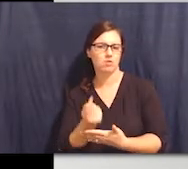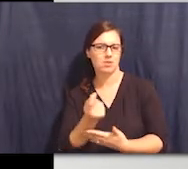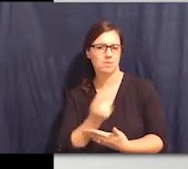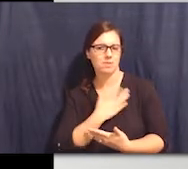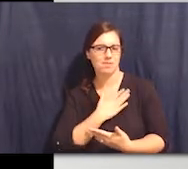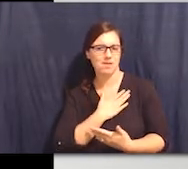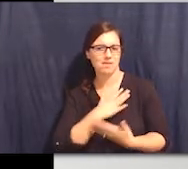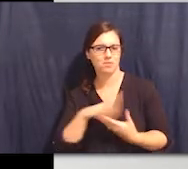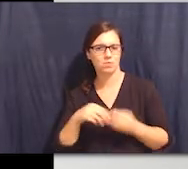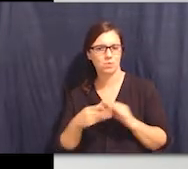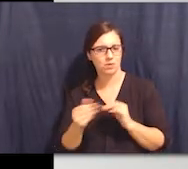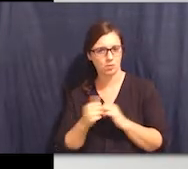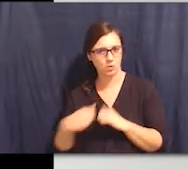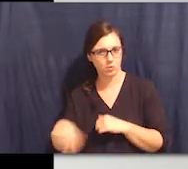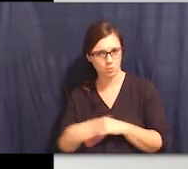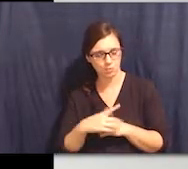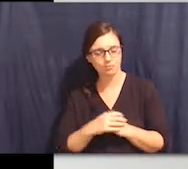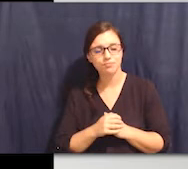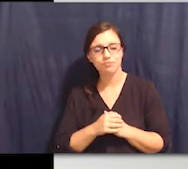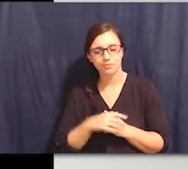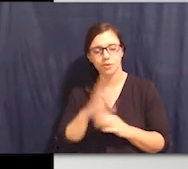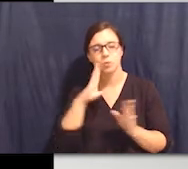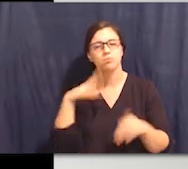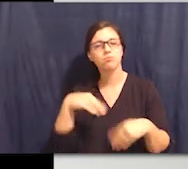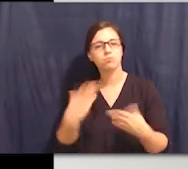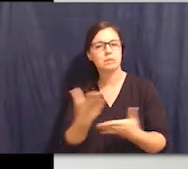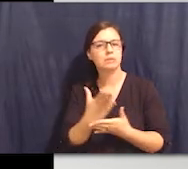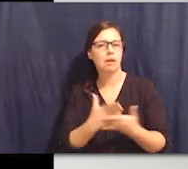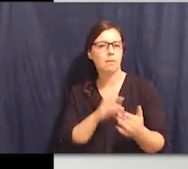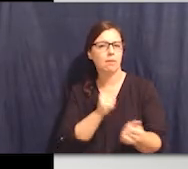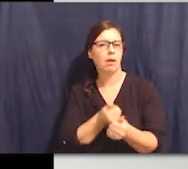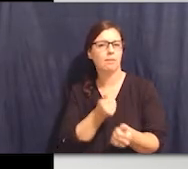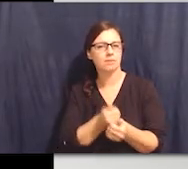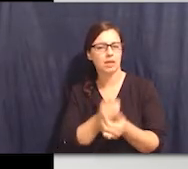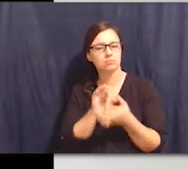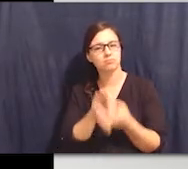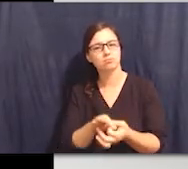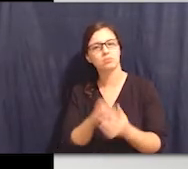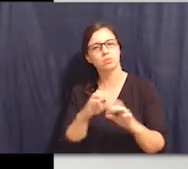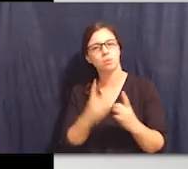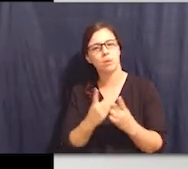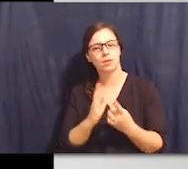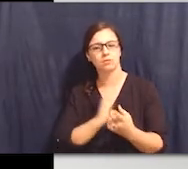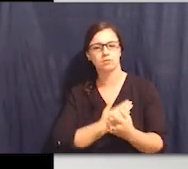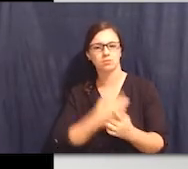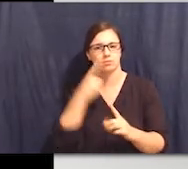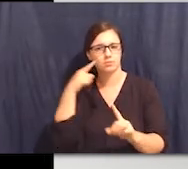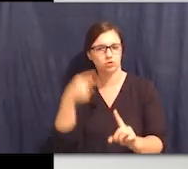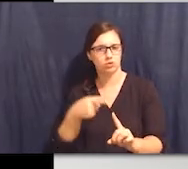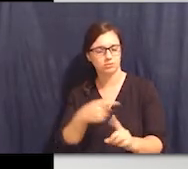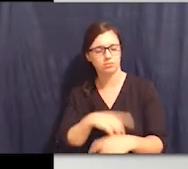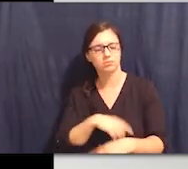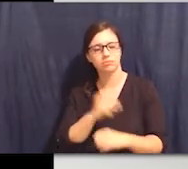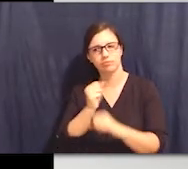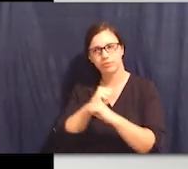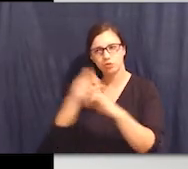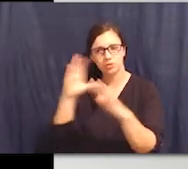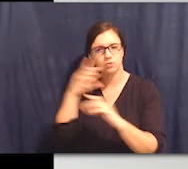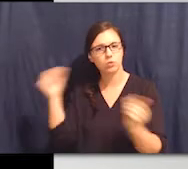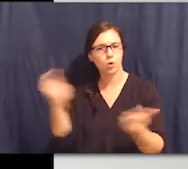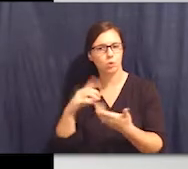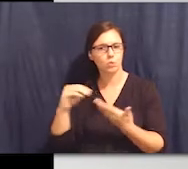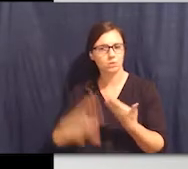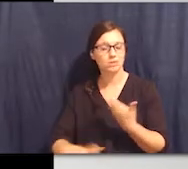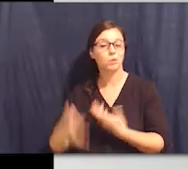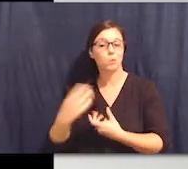you. I'm going to provide some updates relative to the department's mission and its vision for all